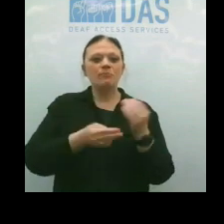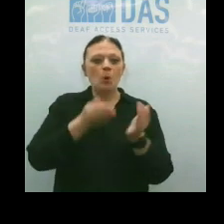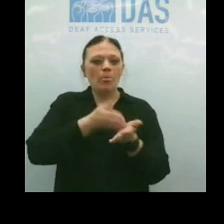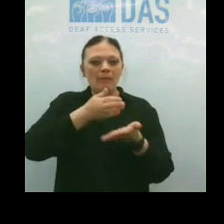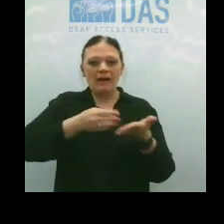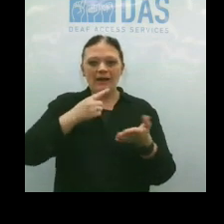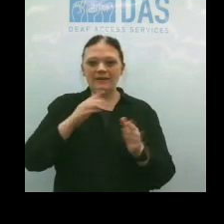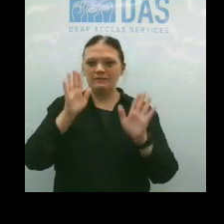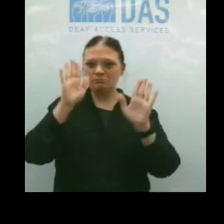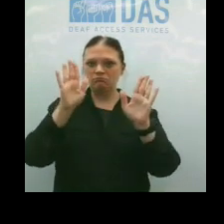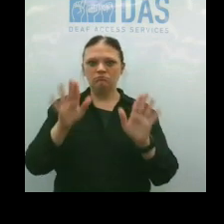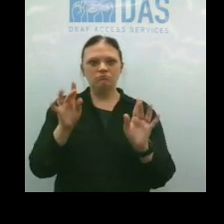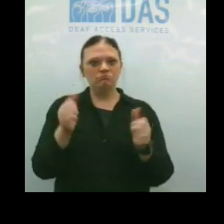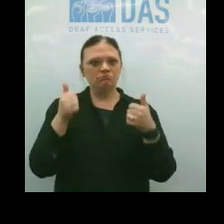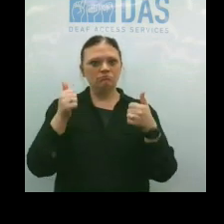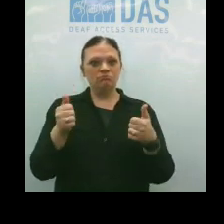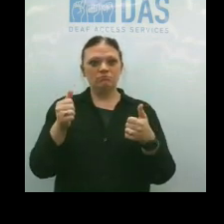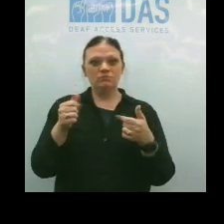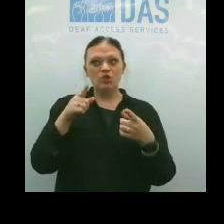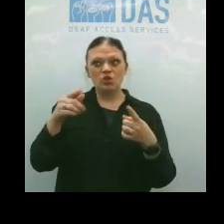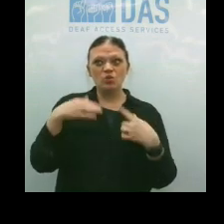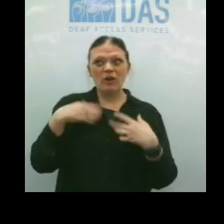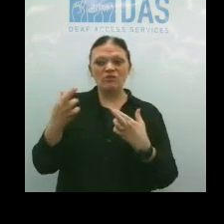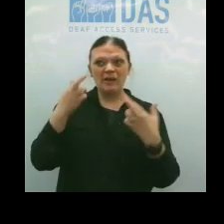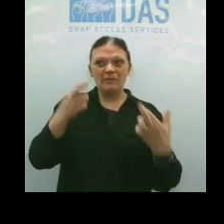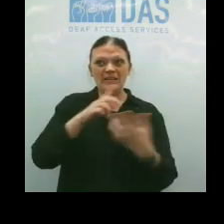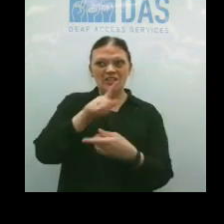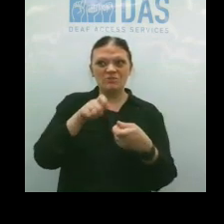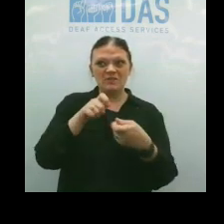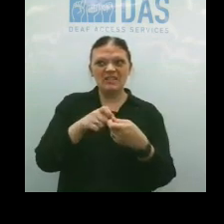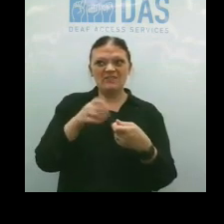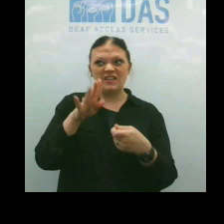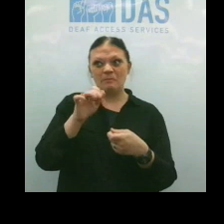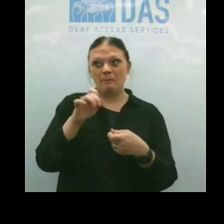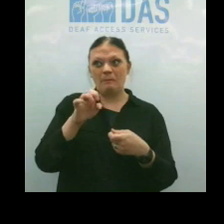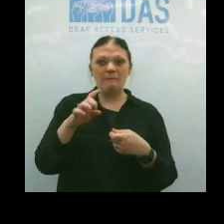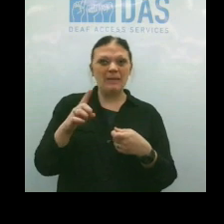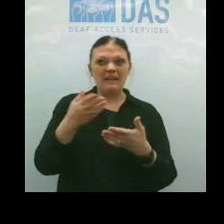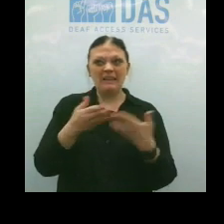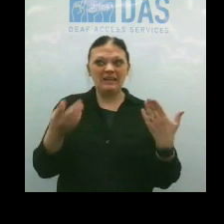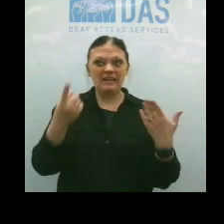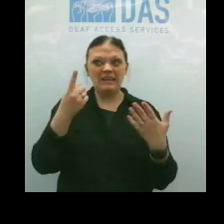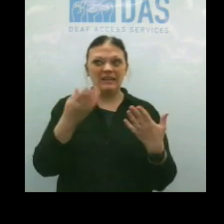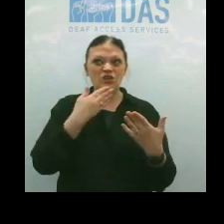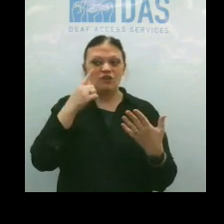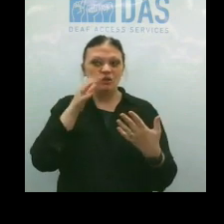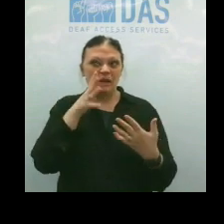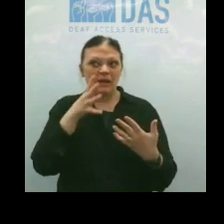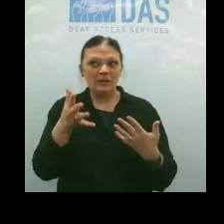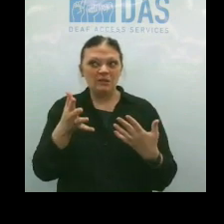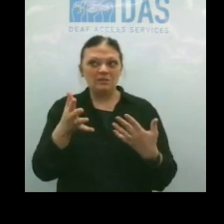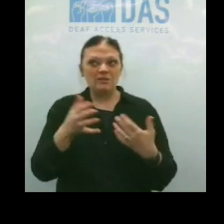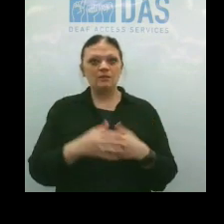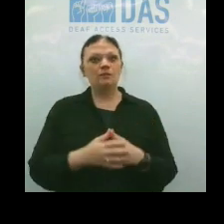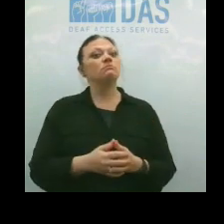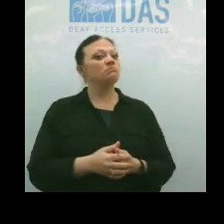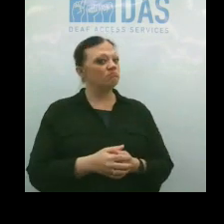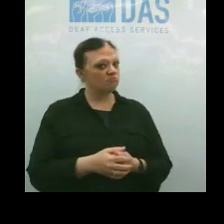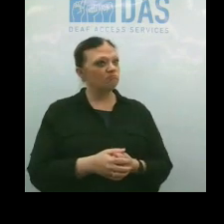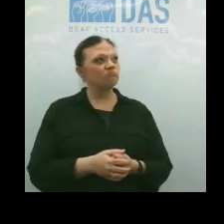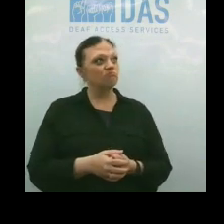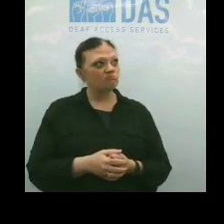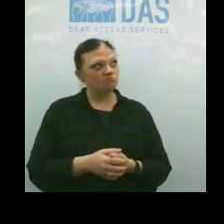excellent. But do you have a recommendation on a particular baked good that you'd like to make? Does you think it would be good for moms out there, Doctor? Yeah,